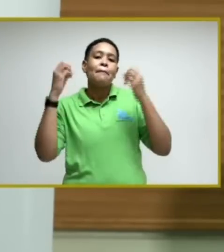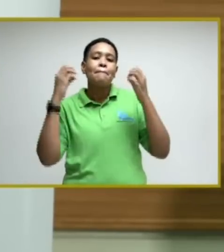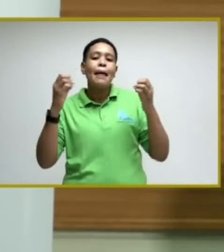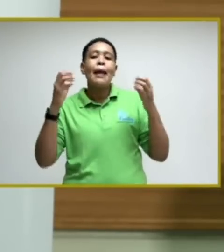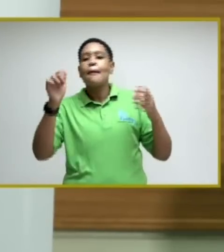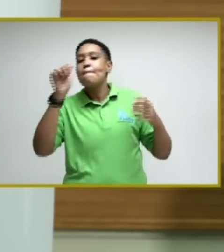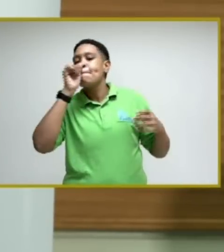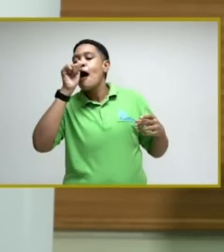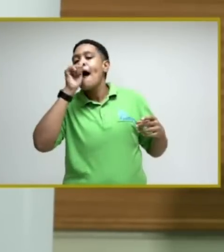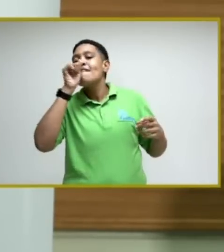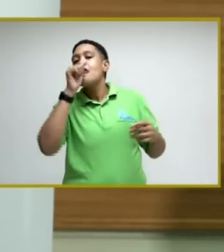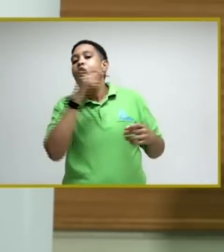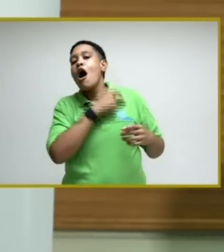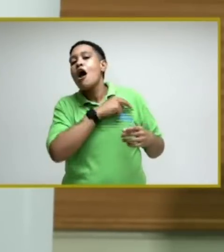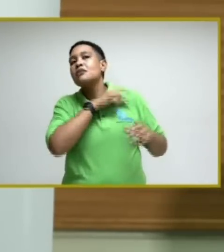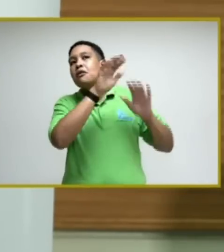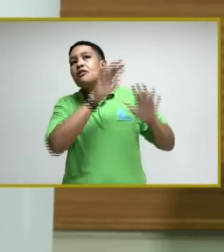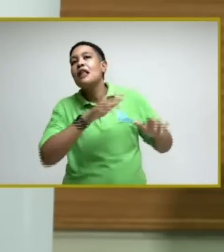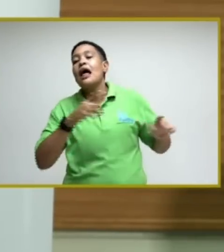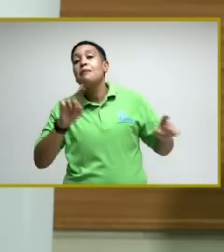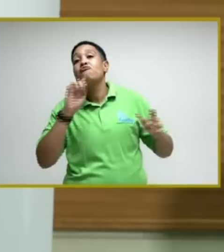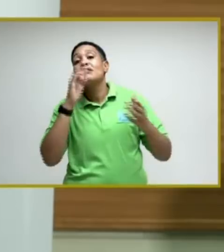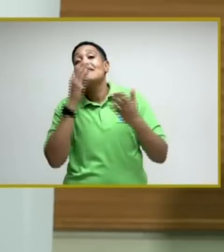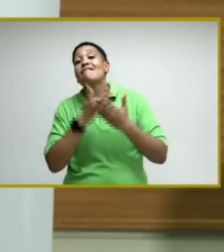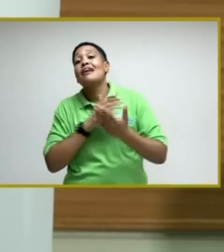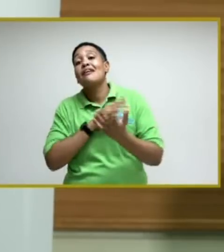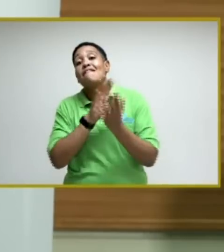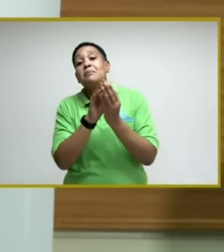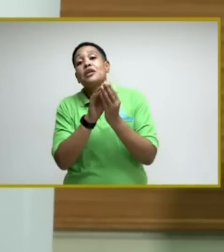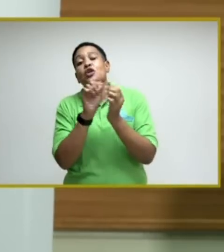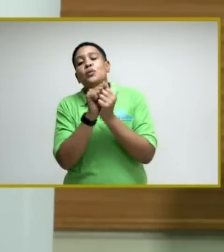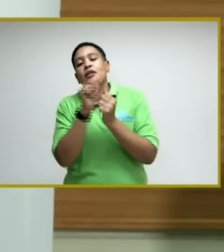private hospitals. In fact, I had a meeting